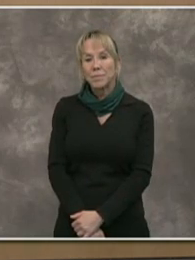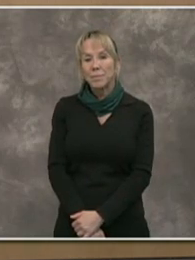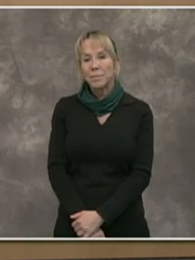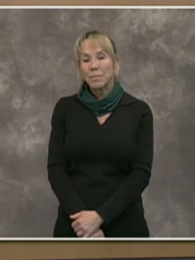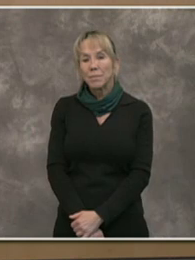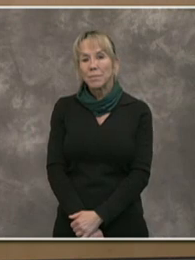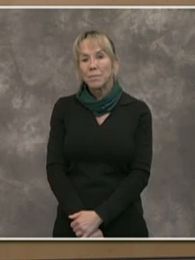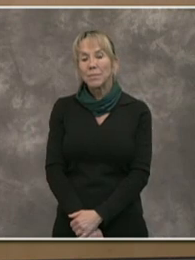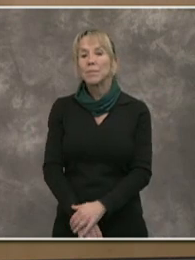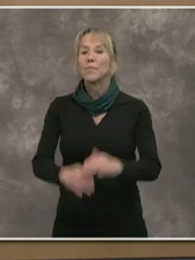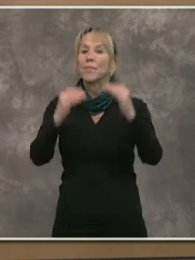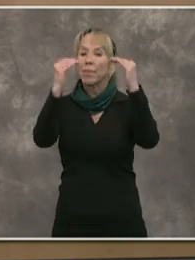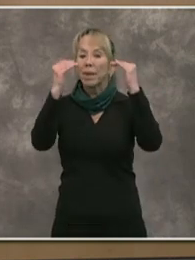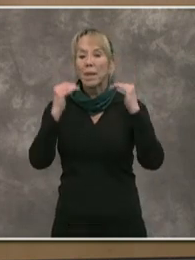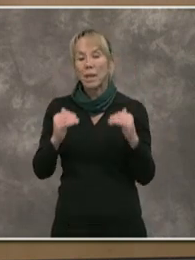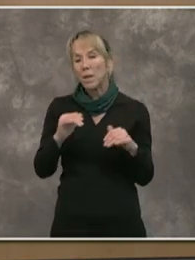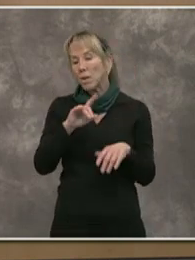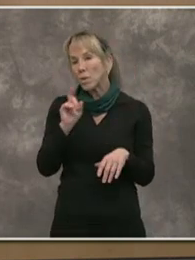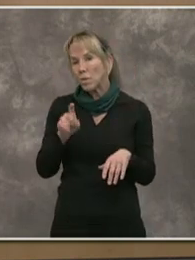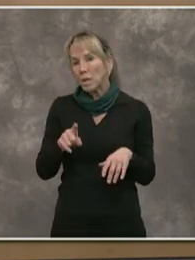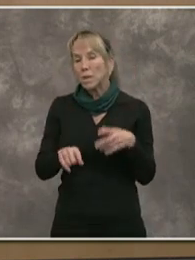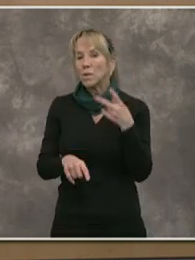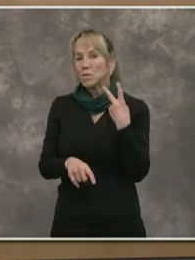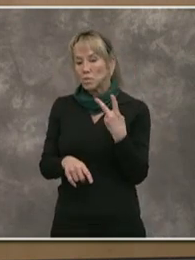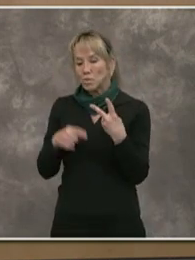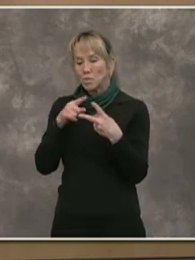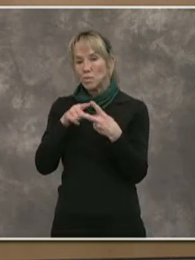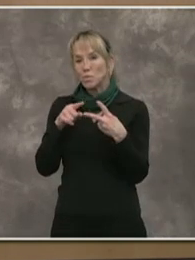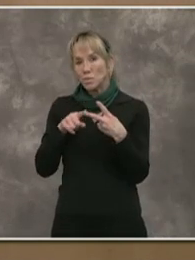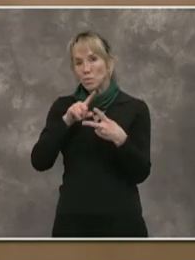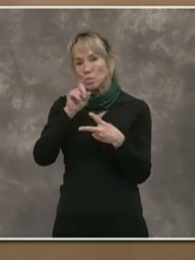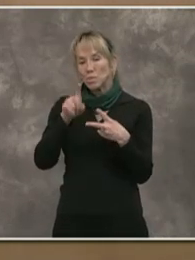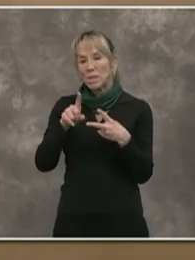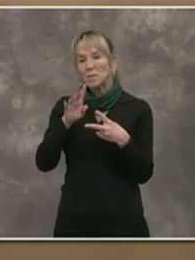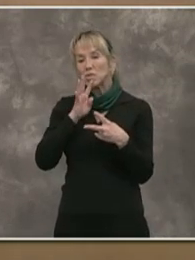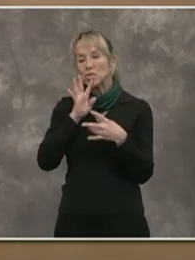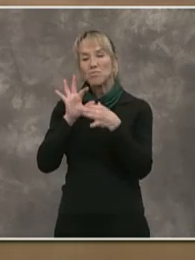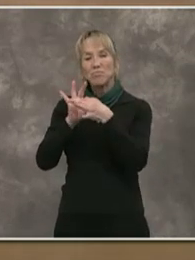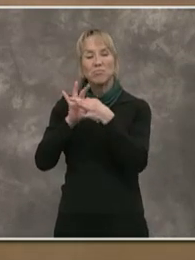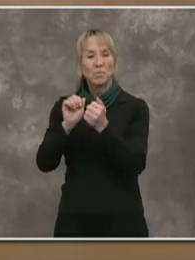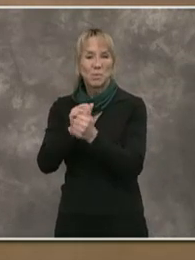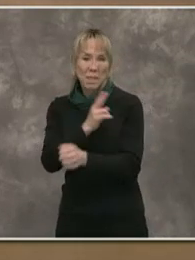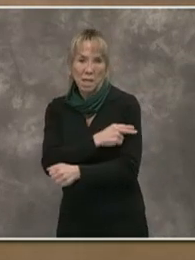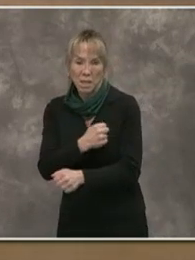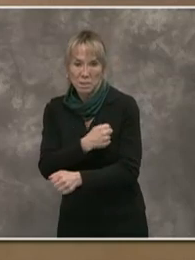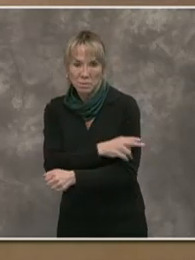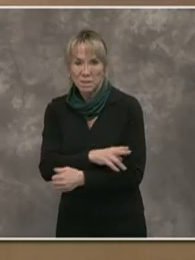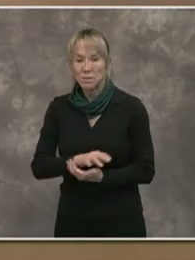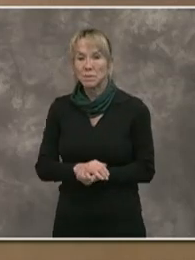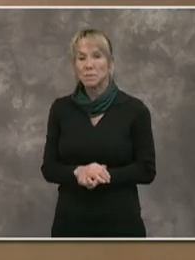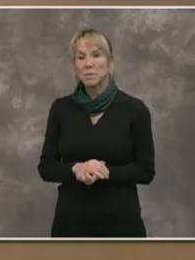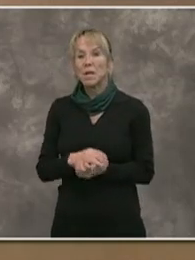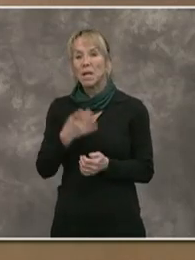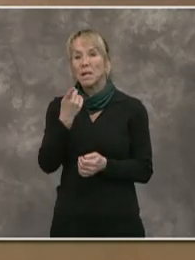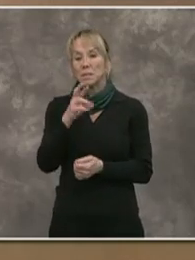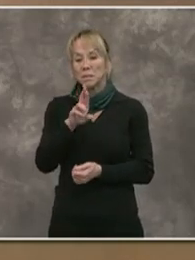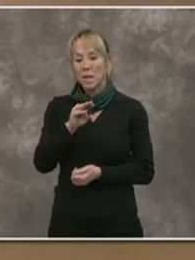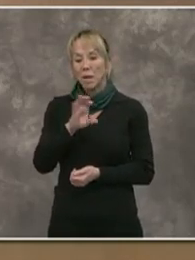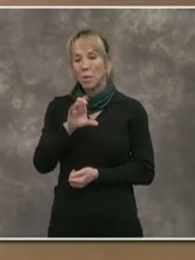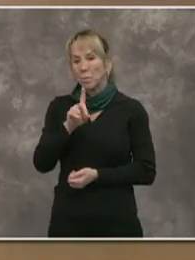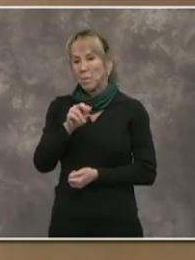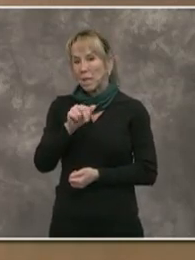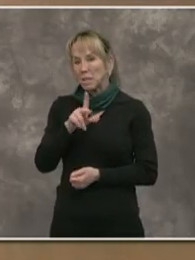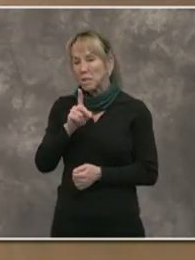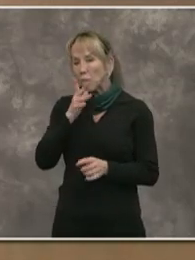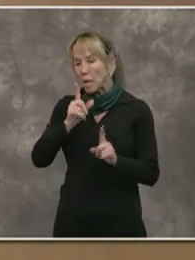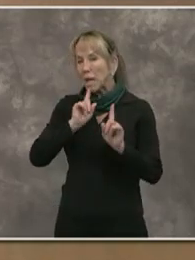This next question is a 2-parter, and it deals with hospitalizations, and Dr. McDonald will respond to those questions. Thanks. This